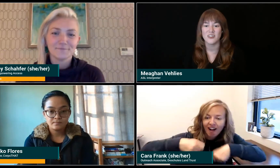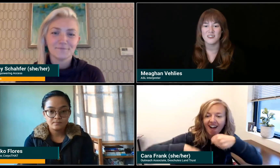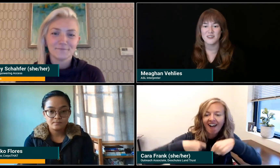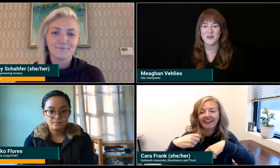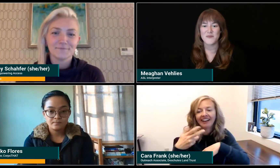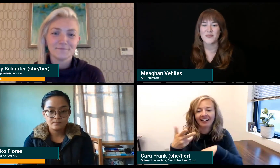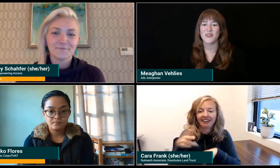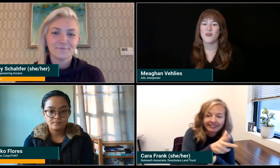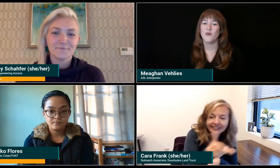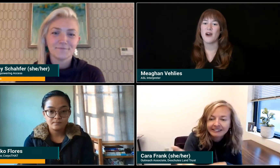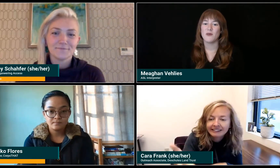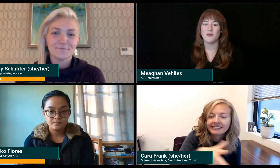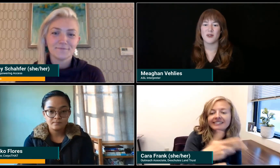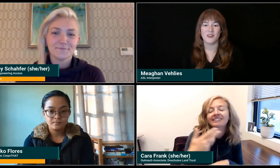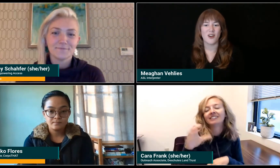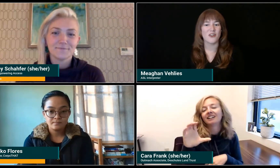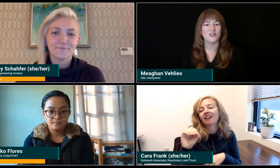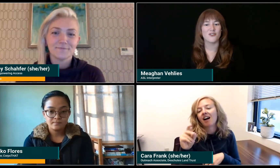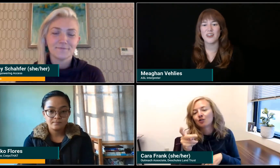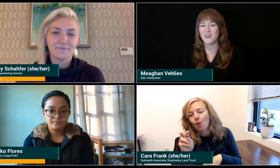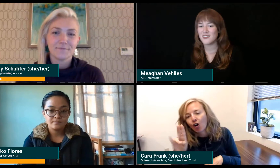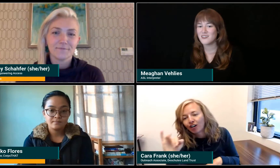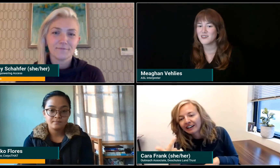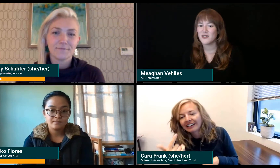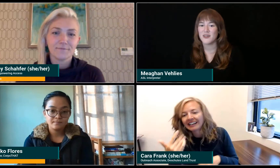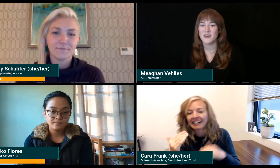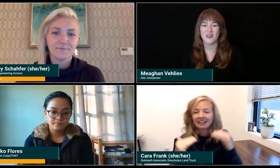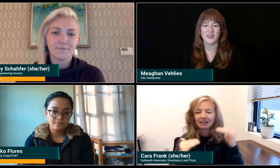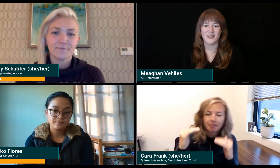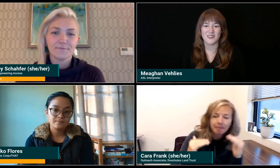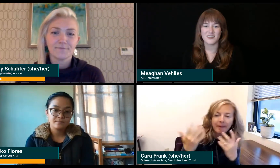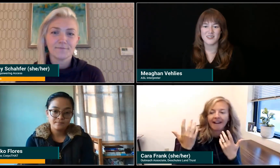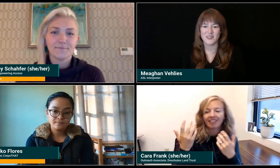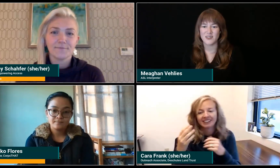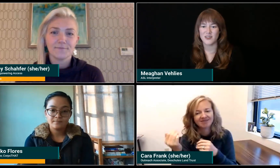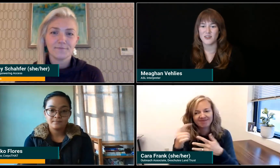language. While we were on the trail,